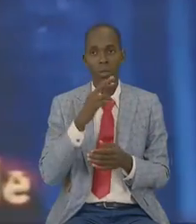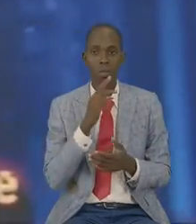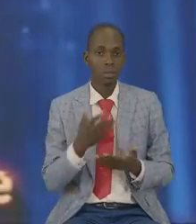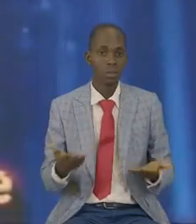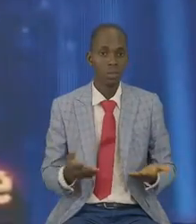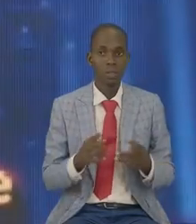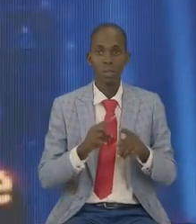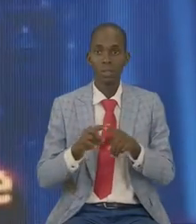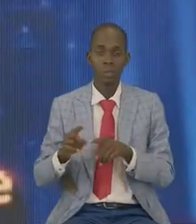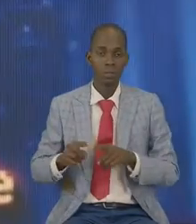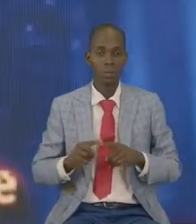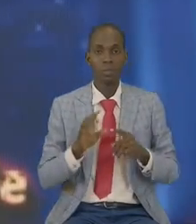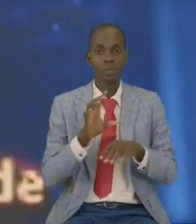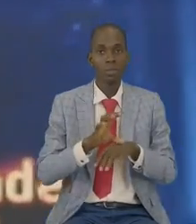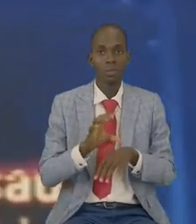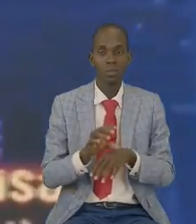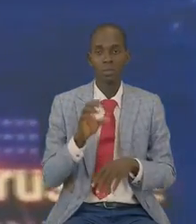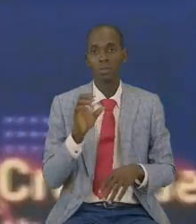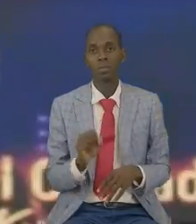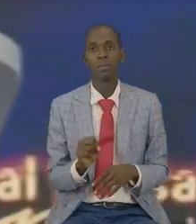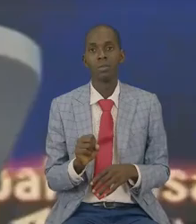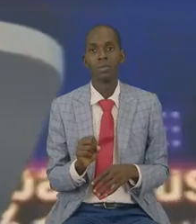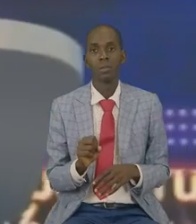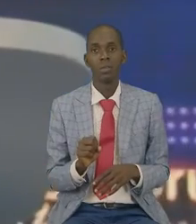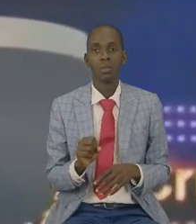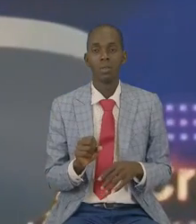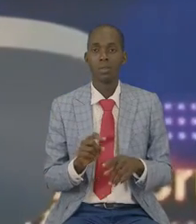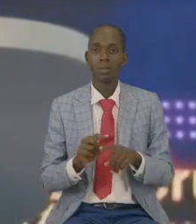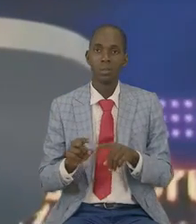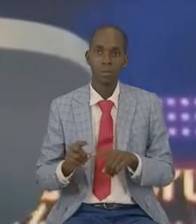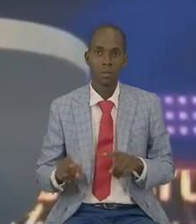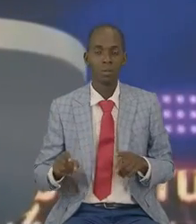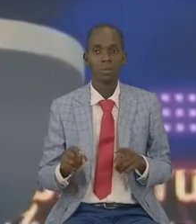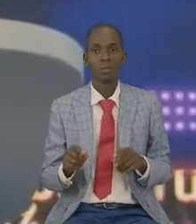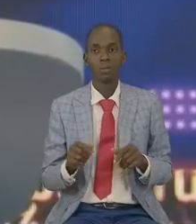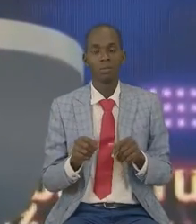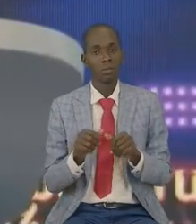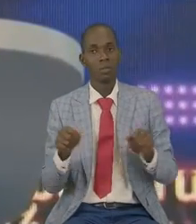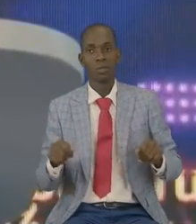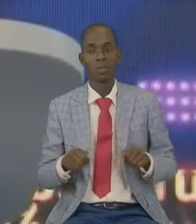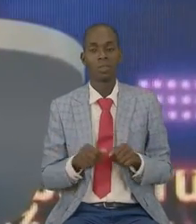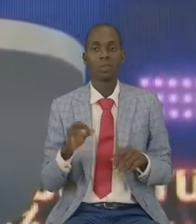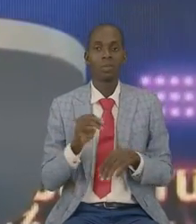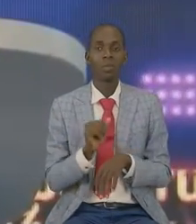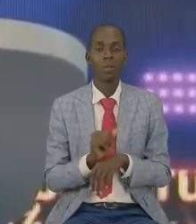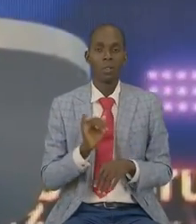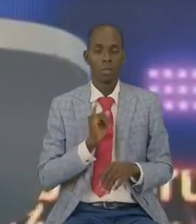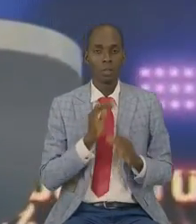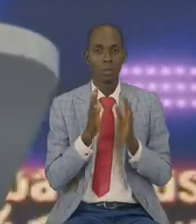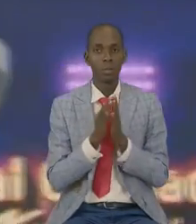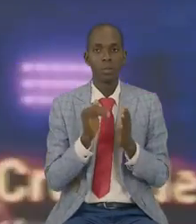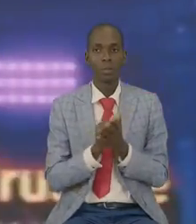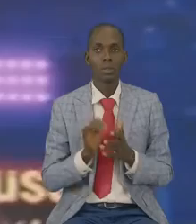different denominations and different perspectives. I pray that our